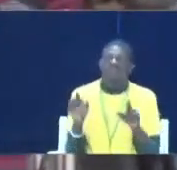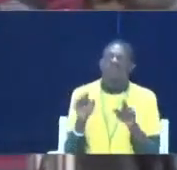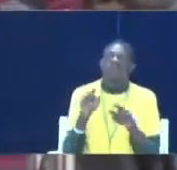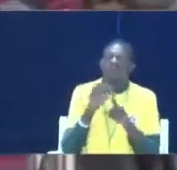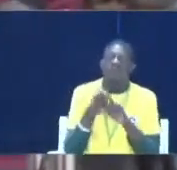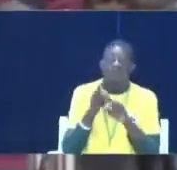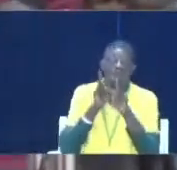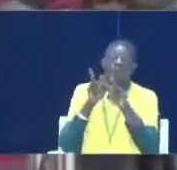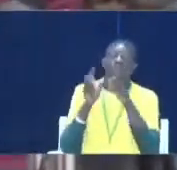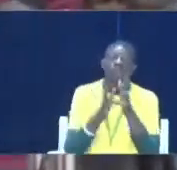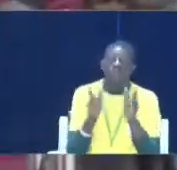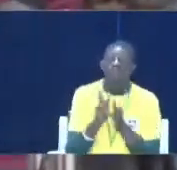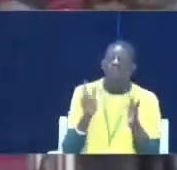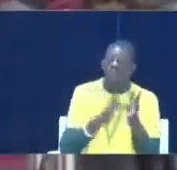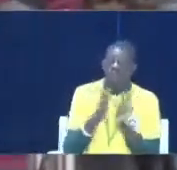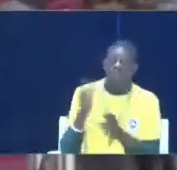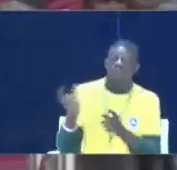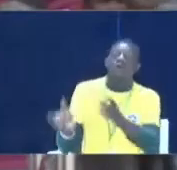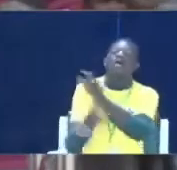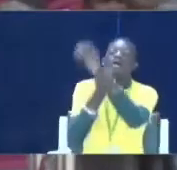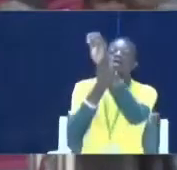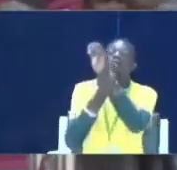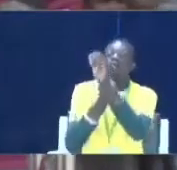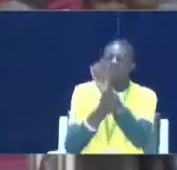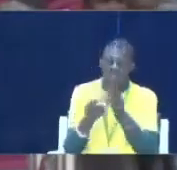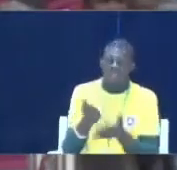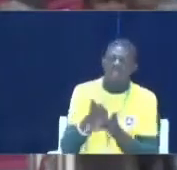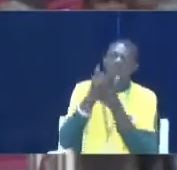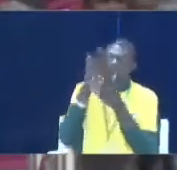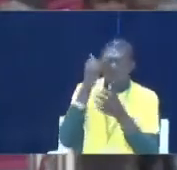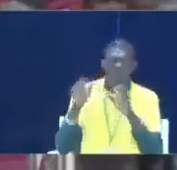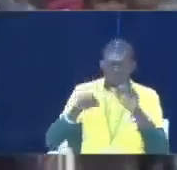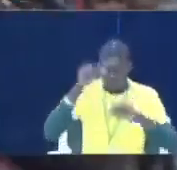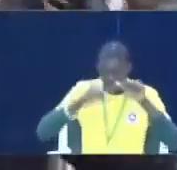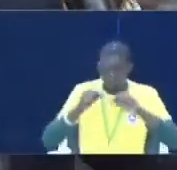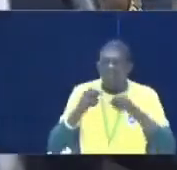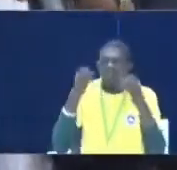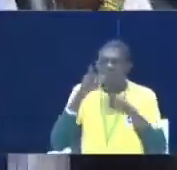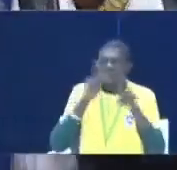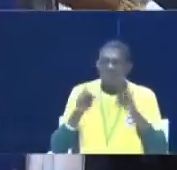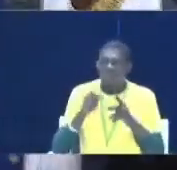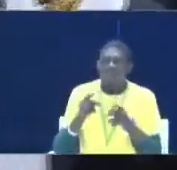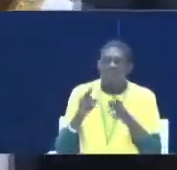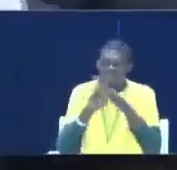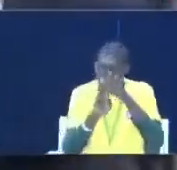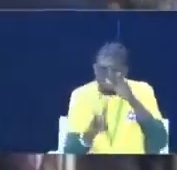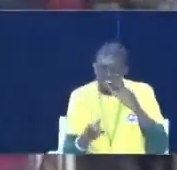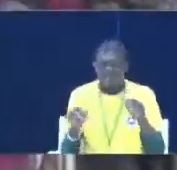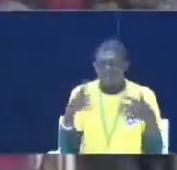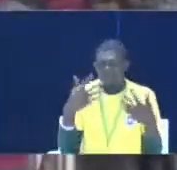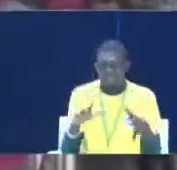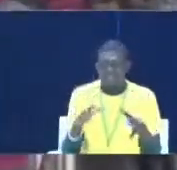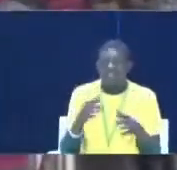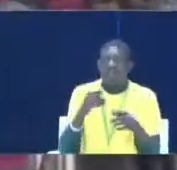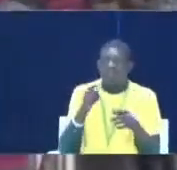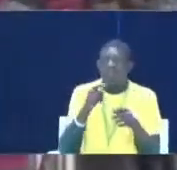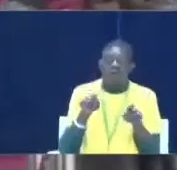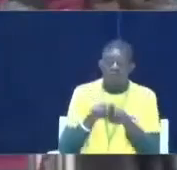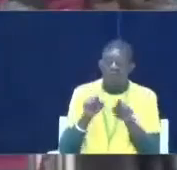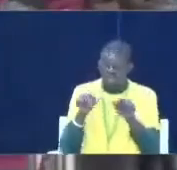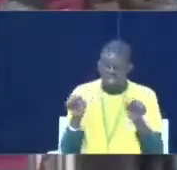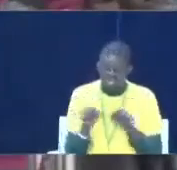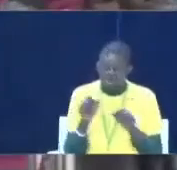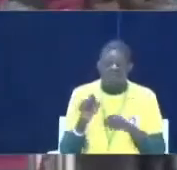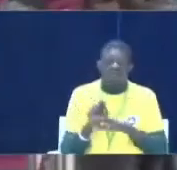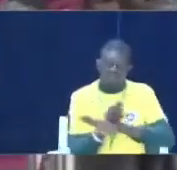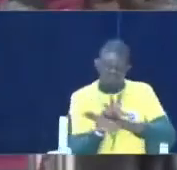looked up to Jesus, Jesus held his hand and asked him, why did you doubt? Many of you are sinking already. Many of you are sinking in that area of your